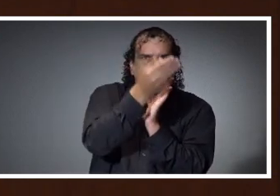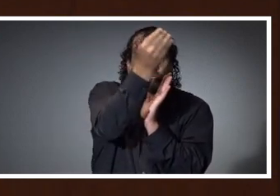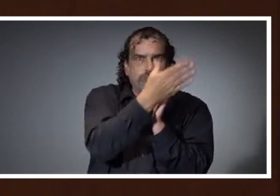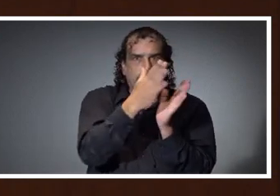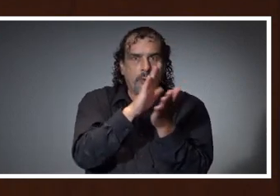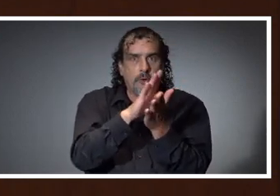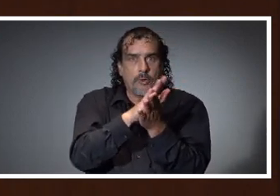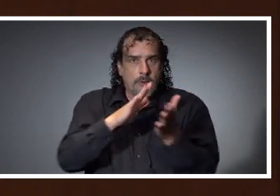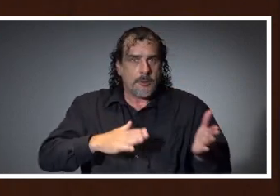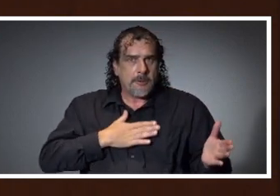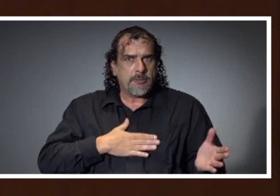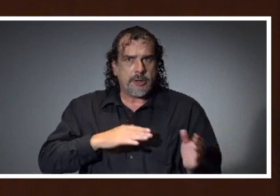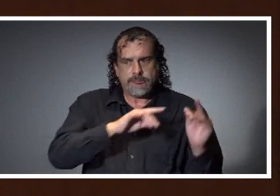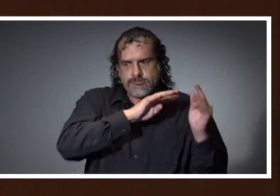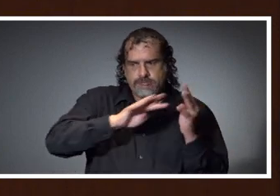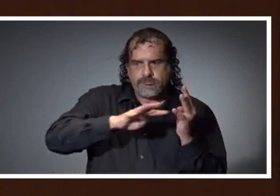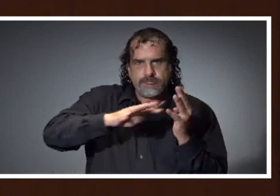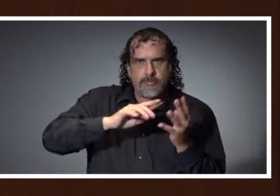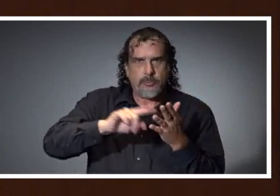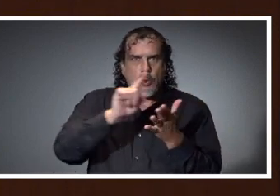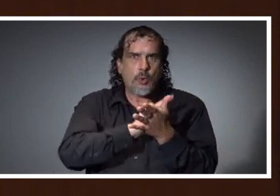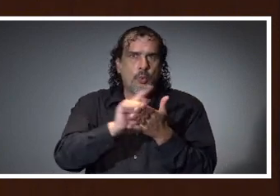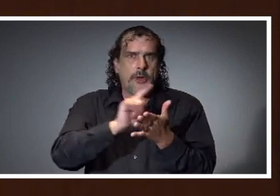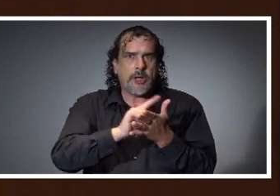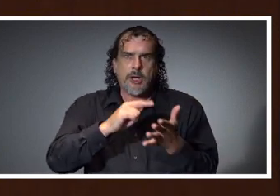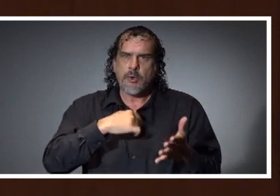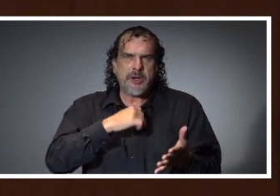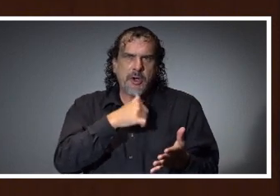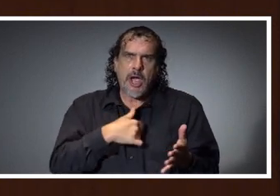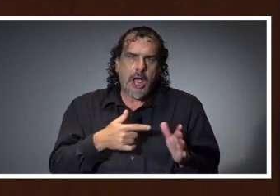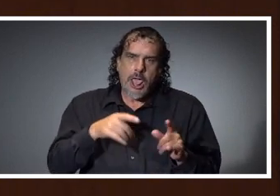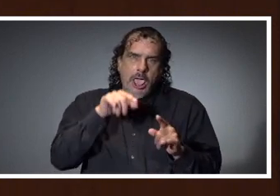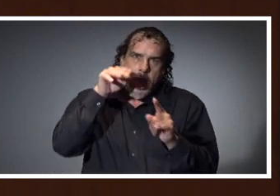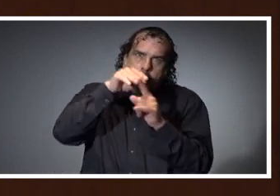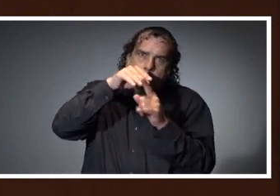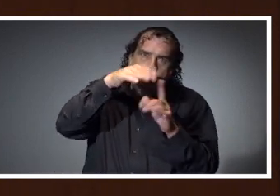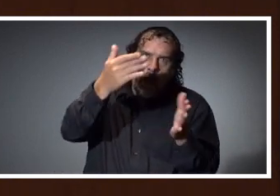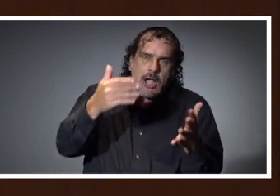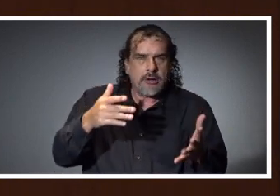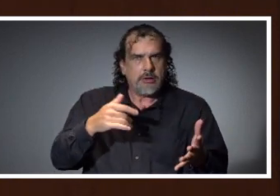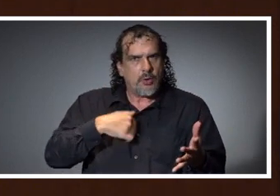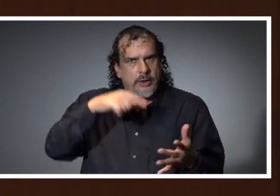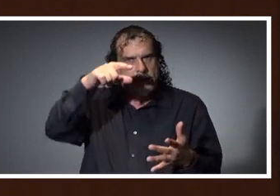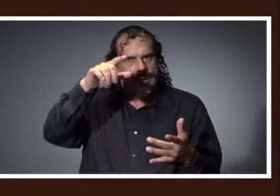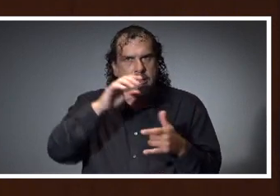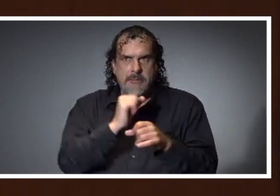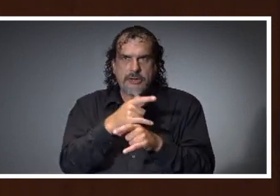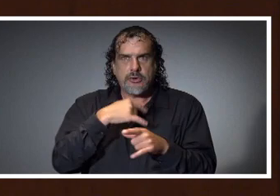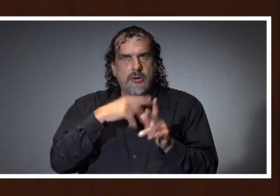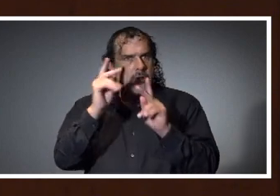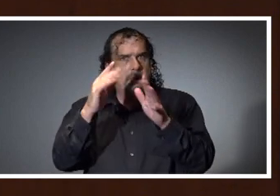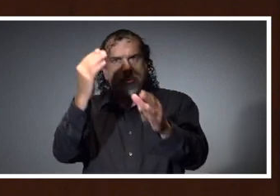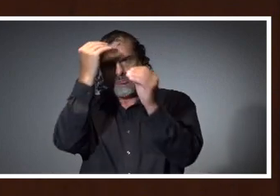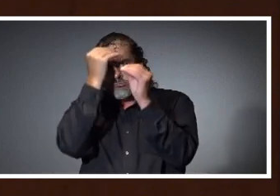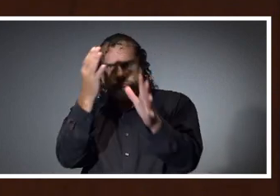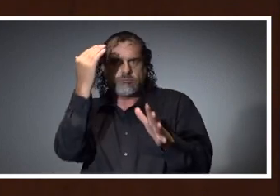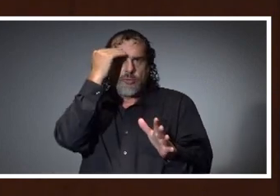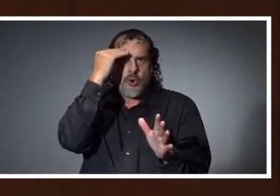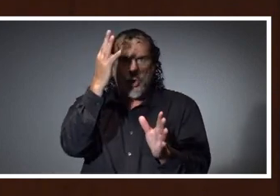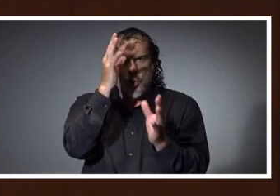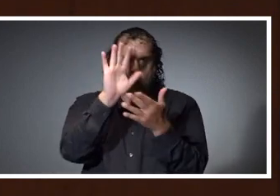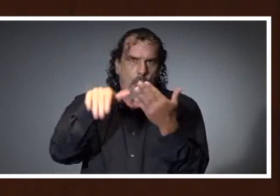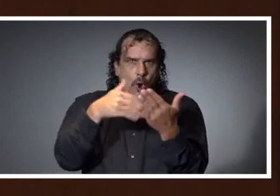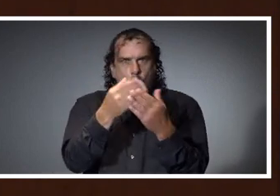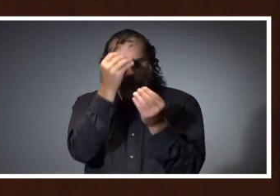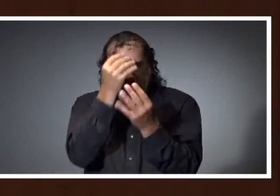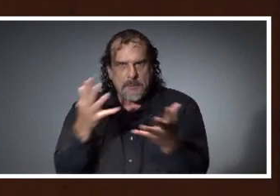make sure that you submit that data on a weekly basis. We don't want to have to track you down. We need it to make sure the public can have the best information. If